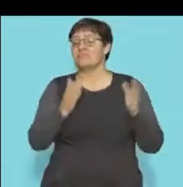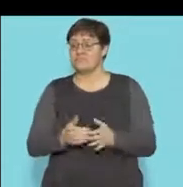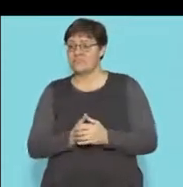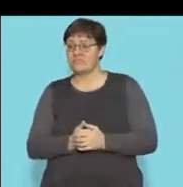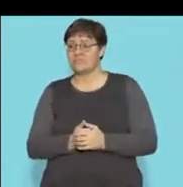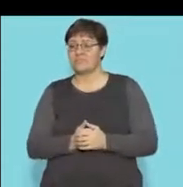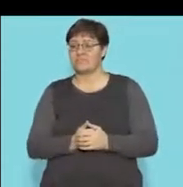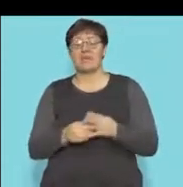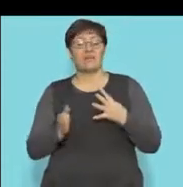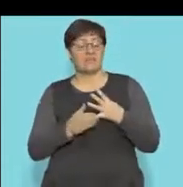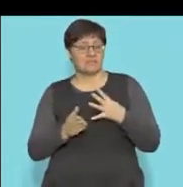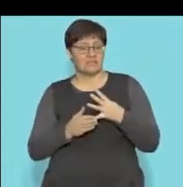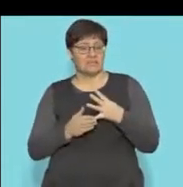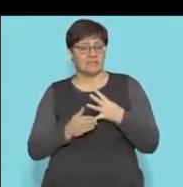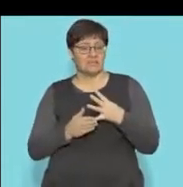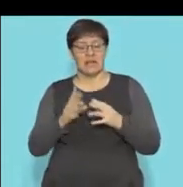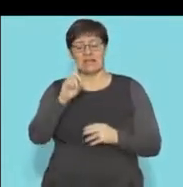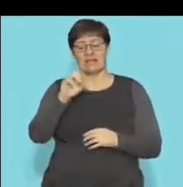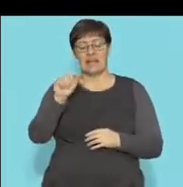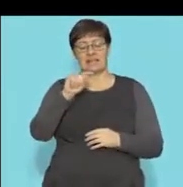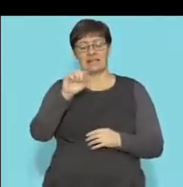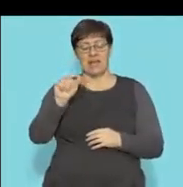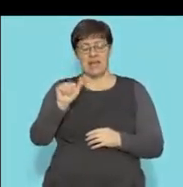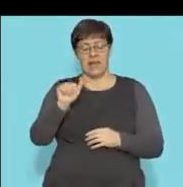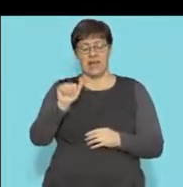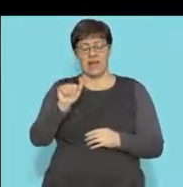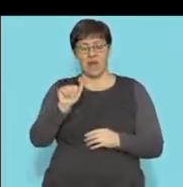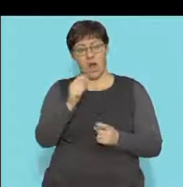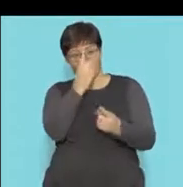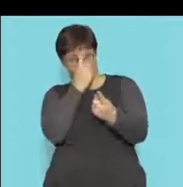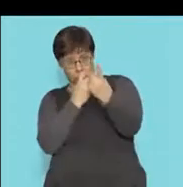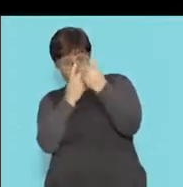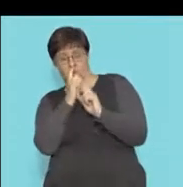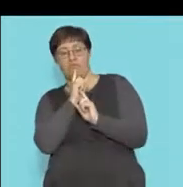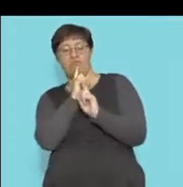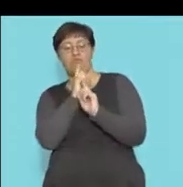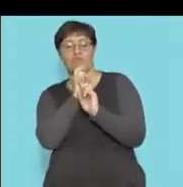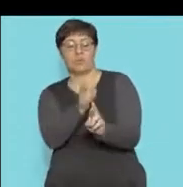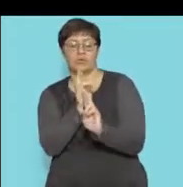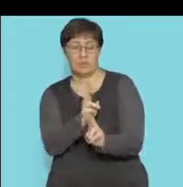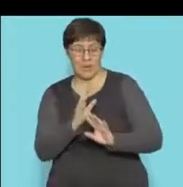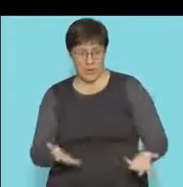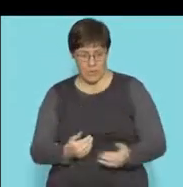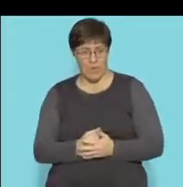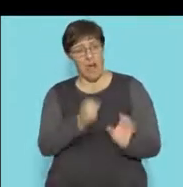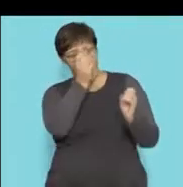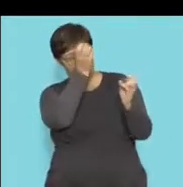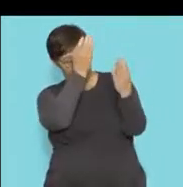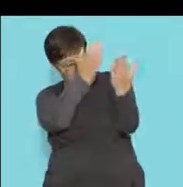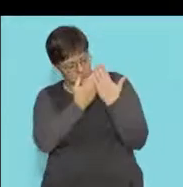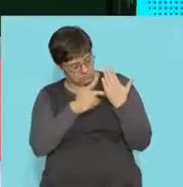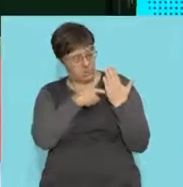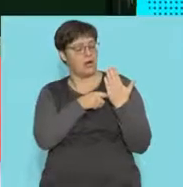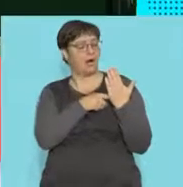on something called data response questions, where you are provided with some